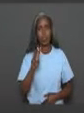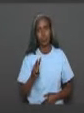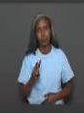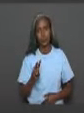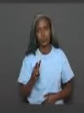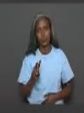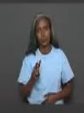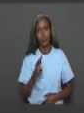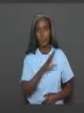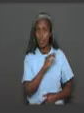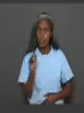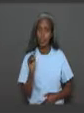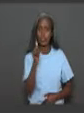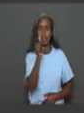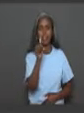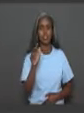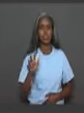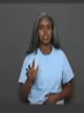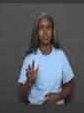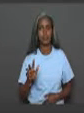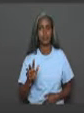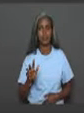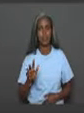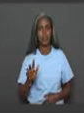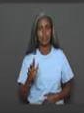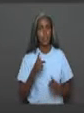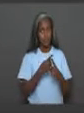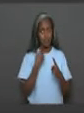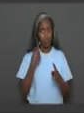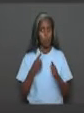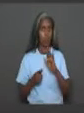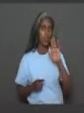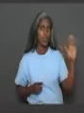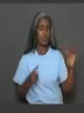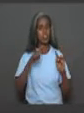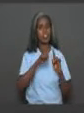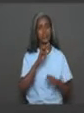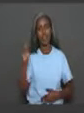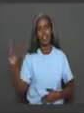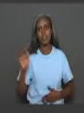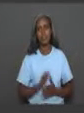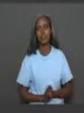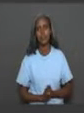A2, and A3 from left to right.